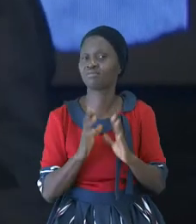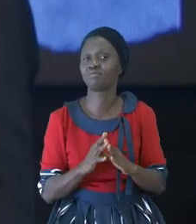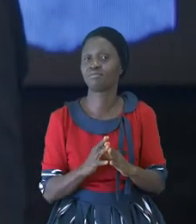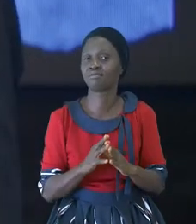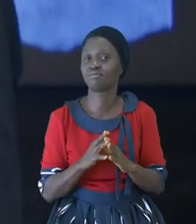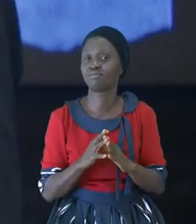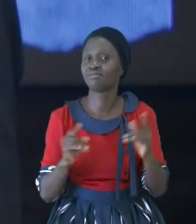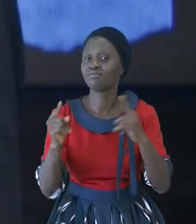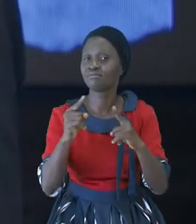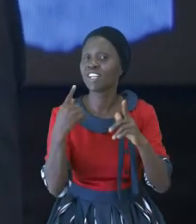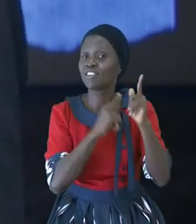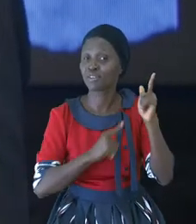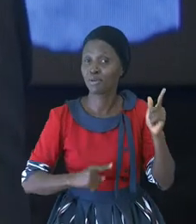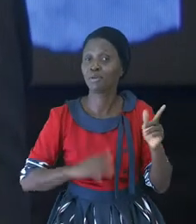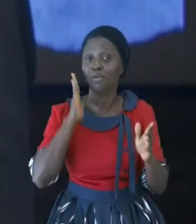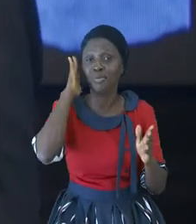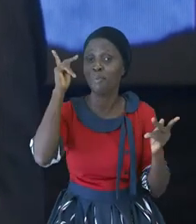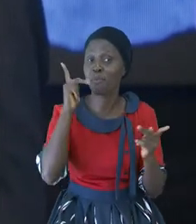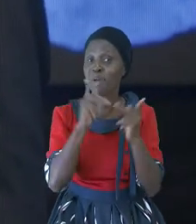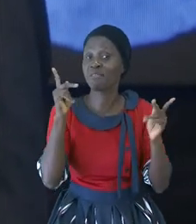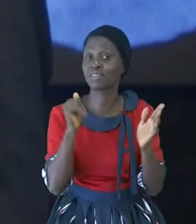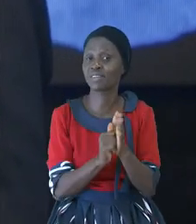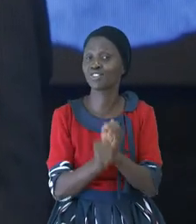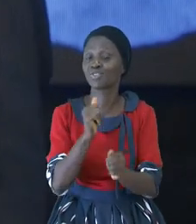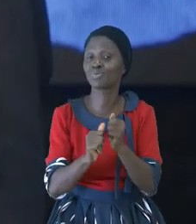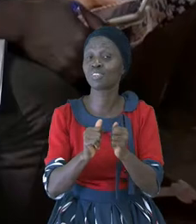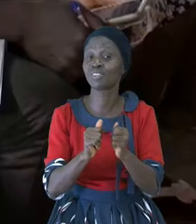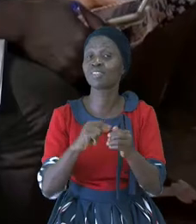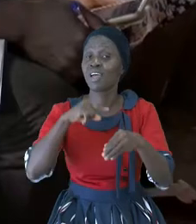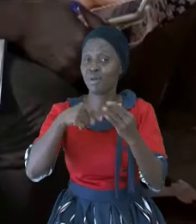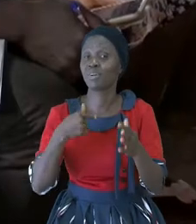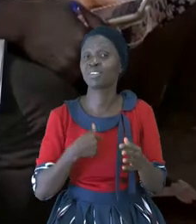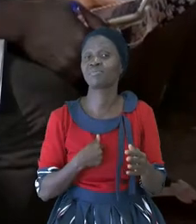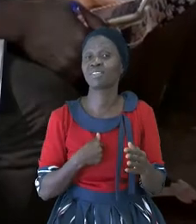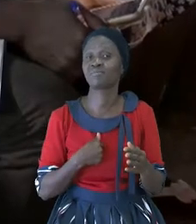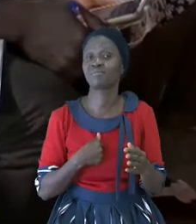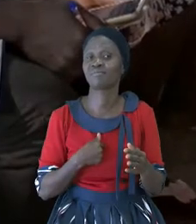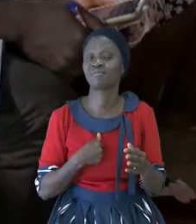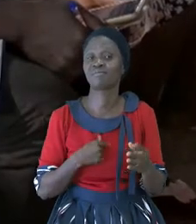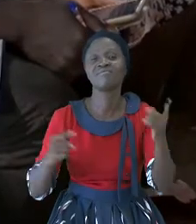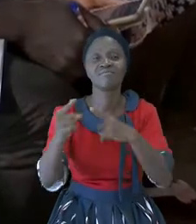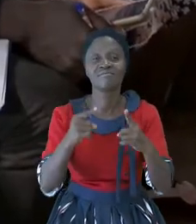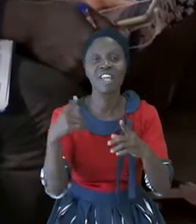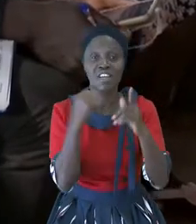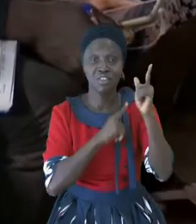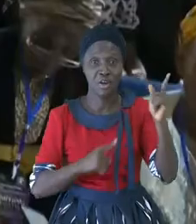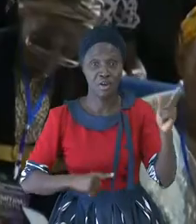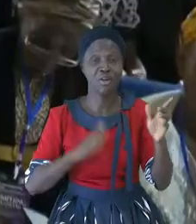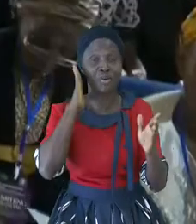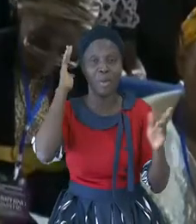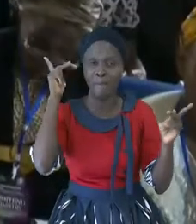Lord will perfect that which concerneth me. Say that again.